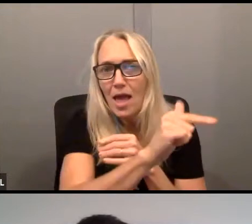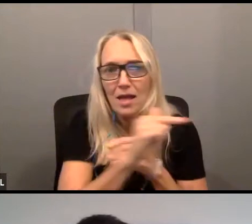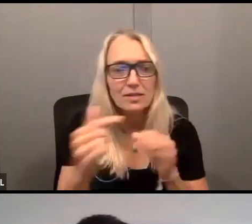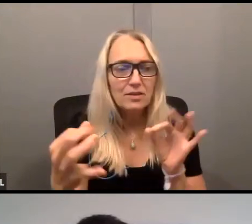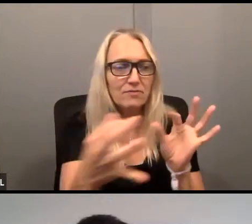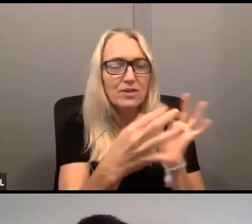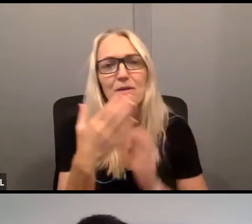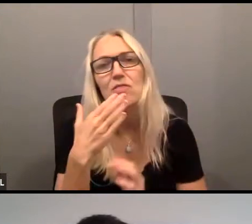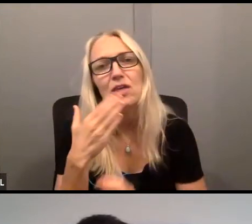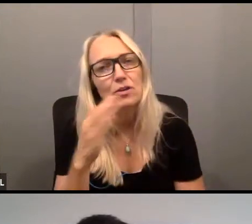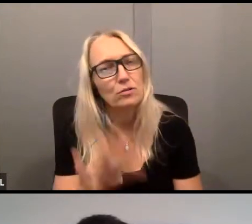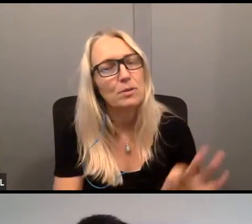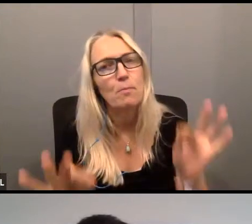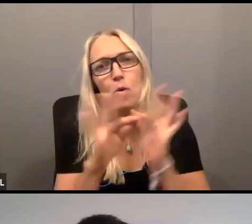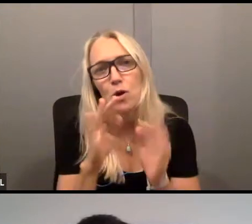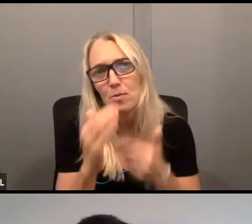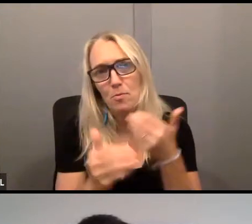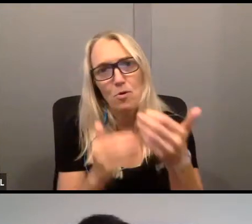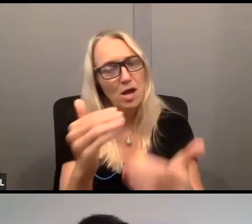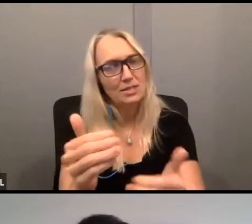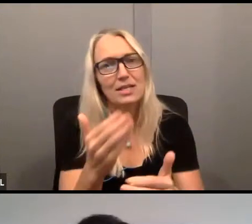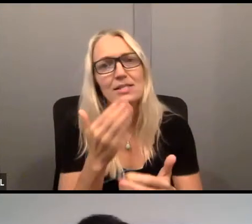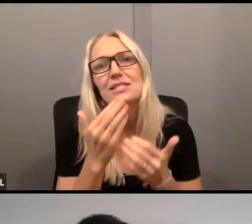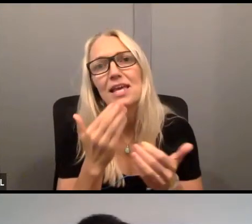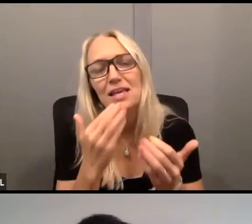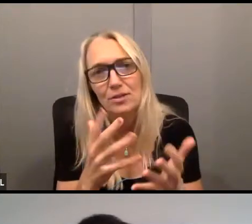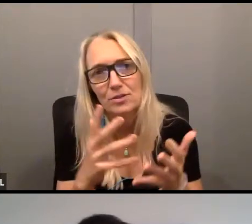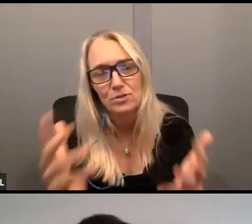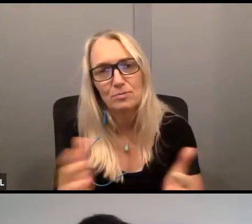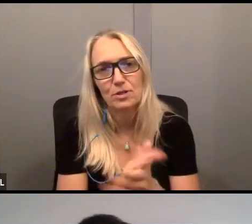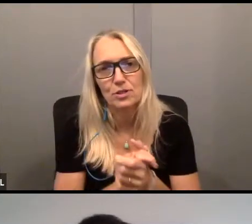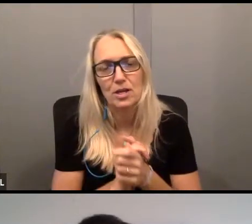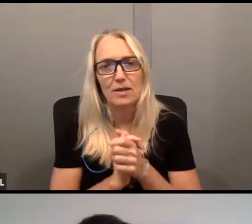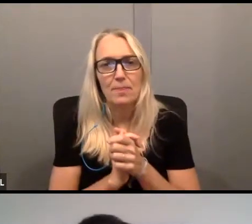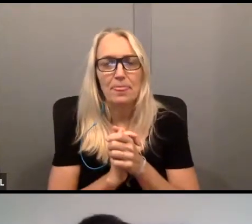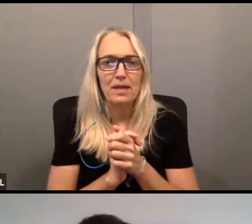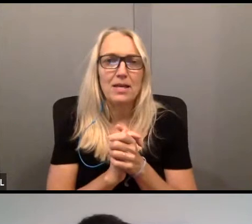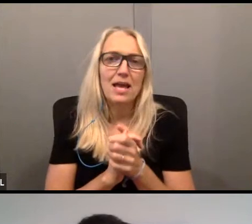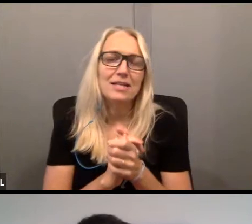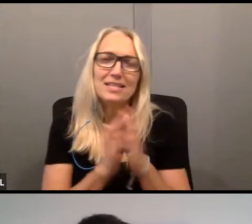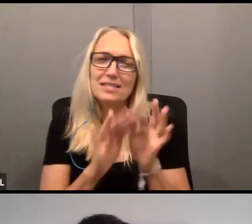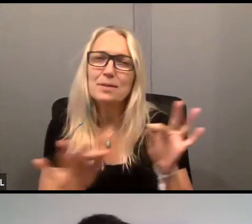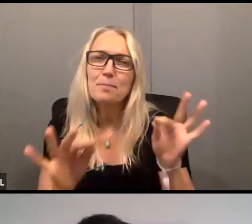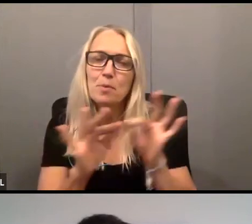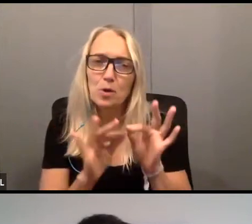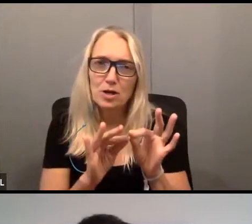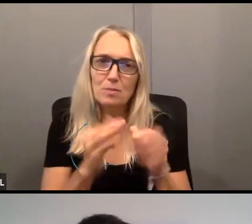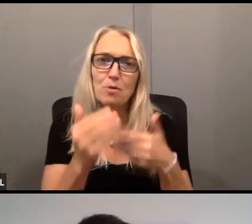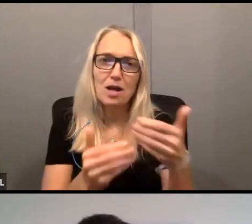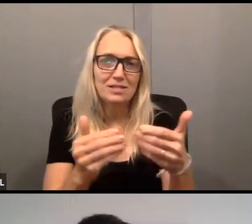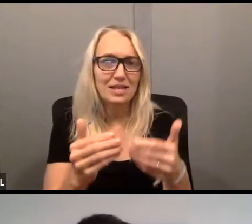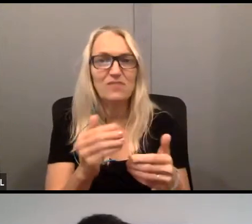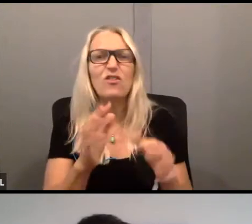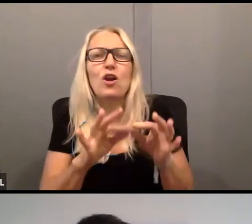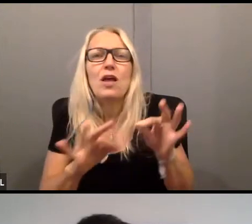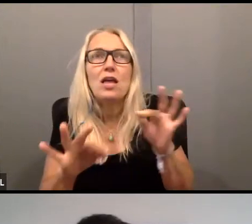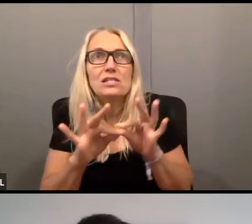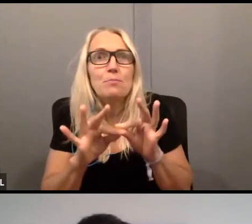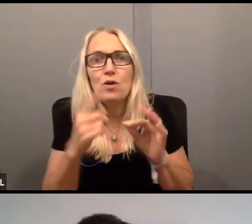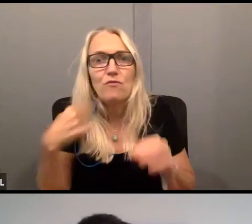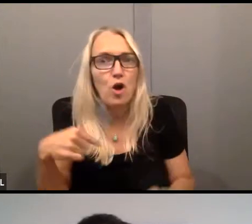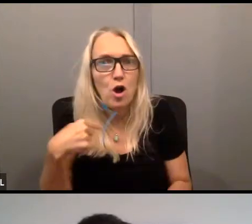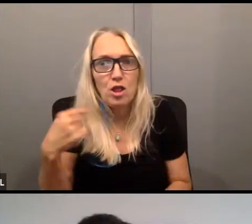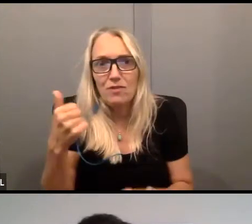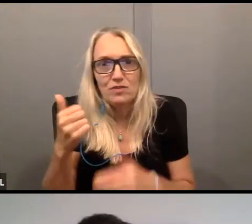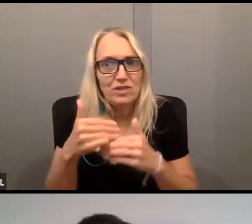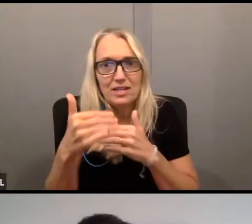of this important process that has important consequences for us all over the next 10 years. And I'm sorry